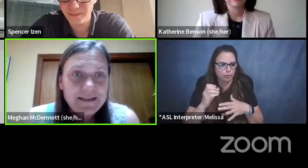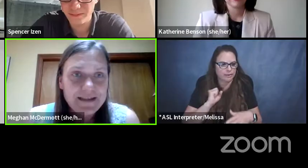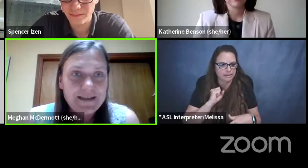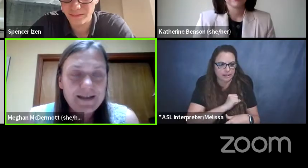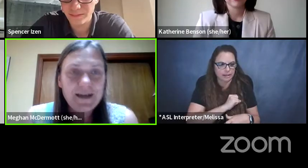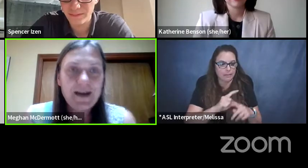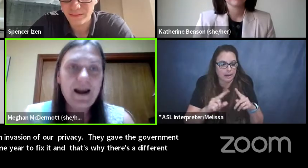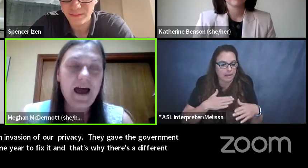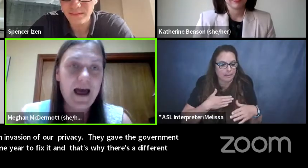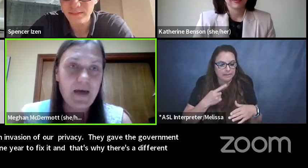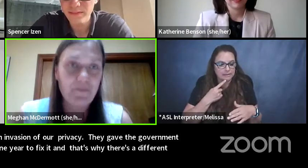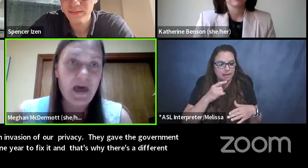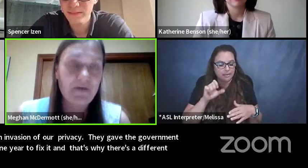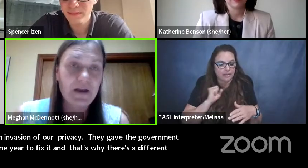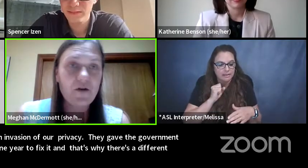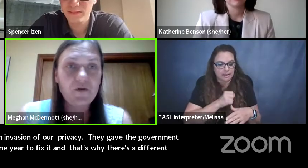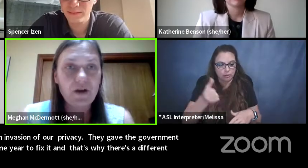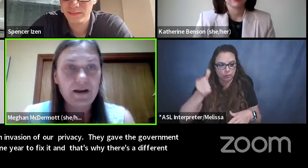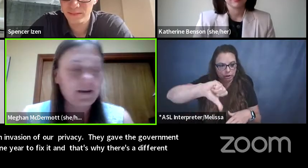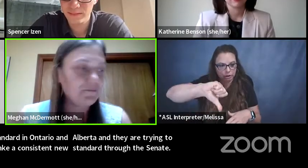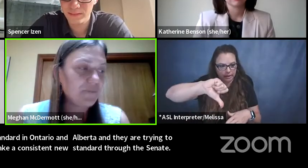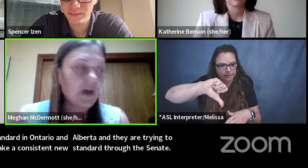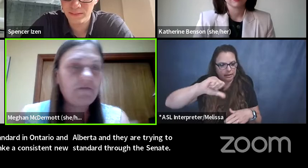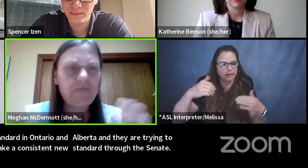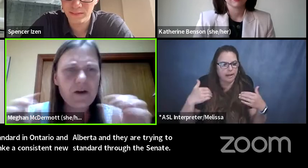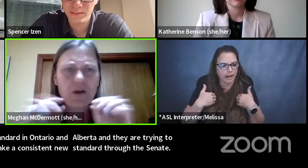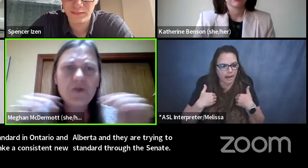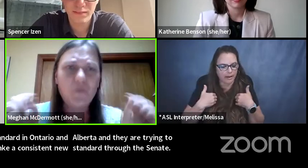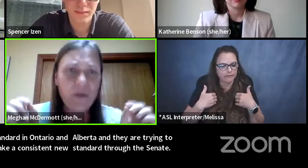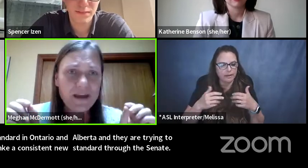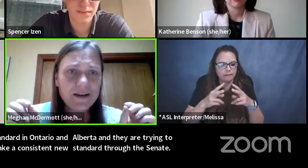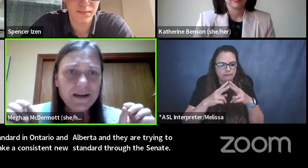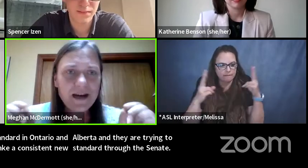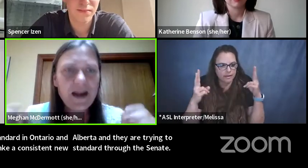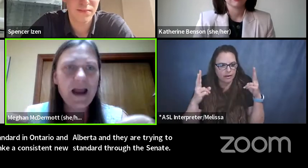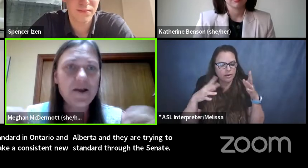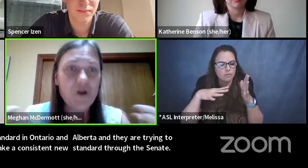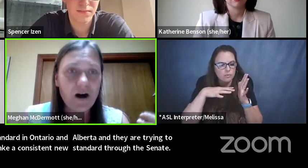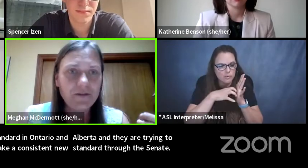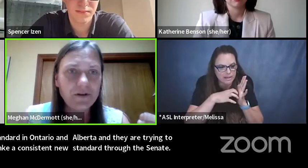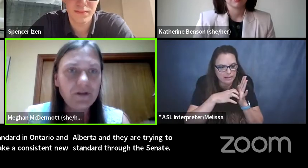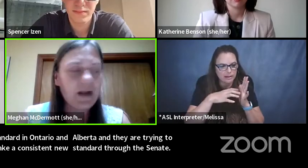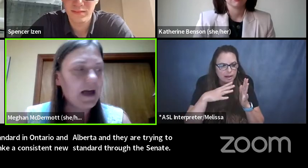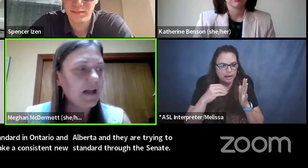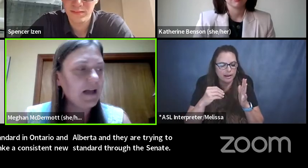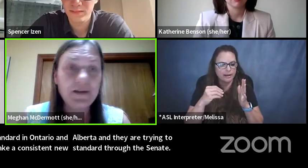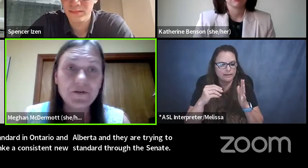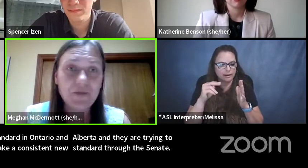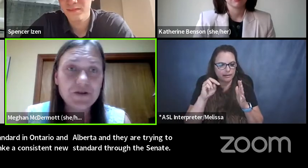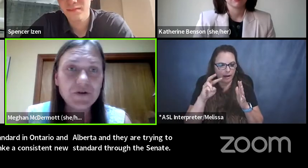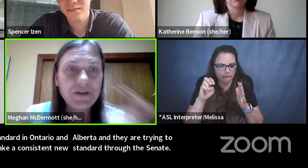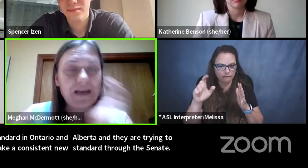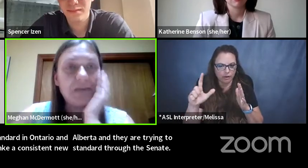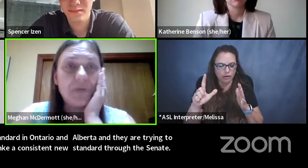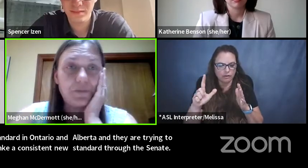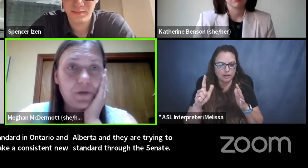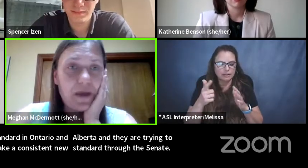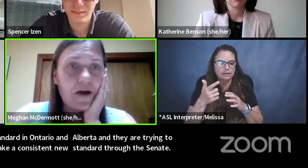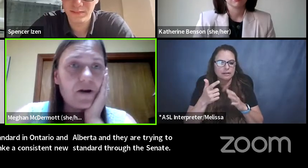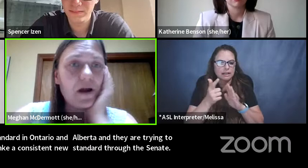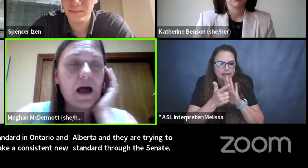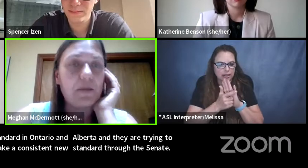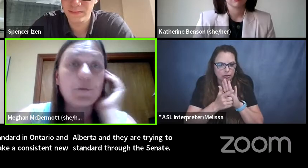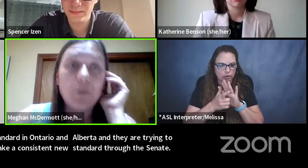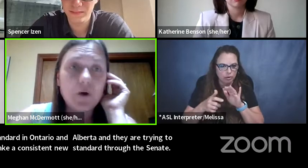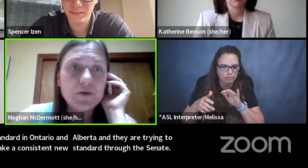rejected having a very weak and novel legal threshold that had been